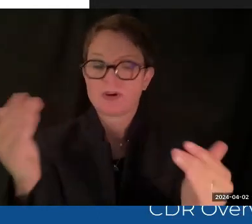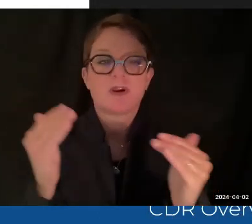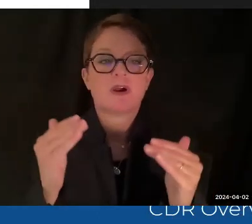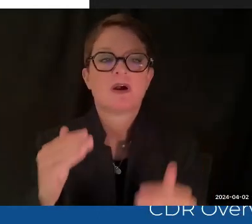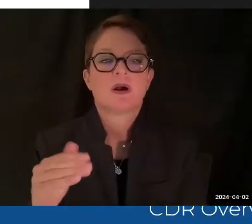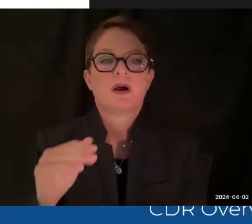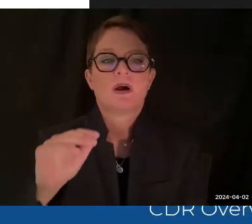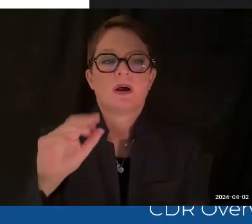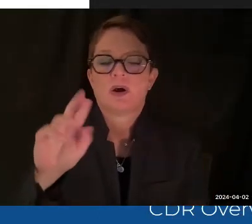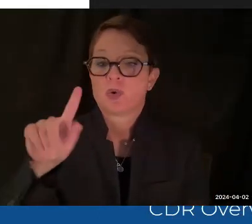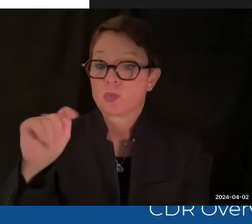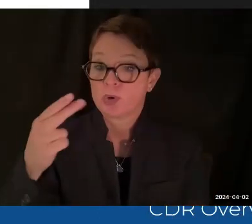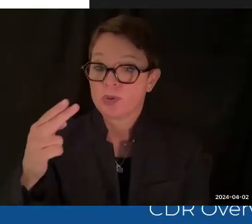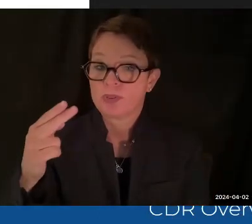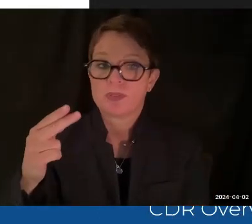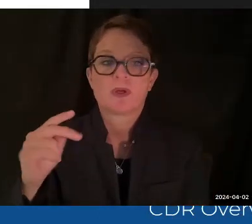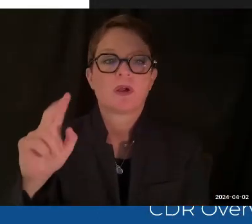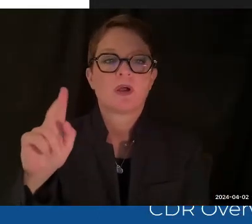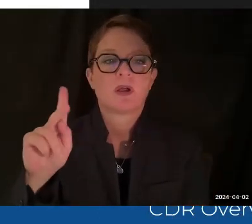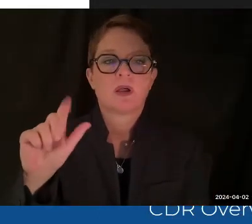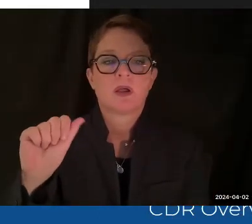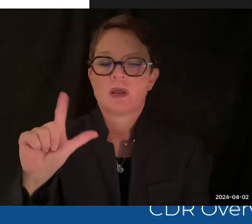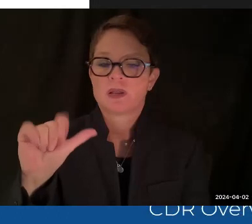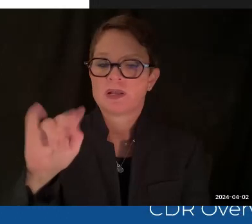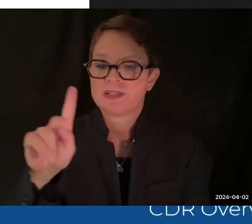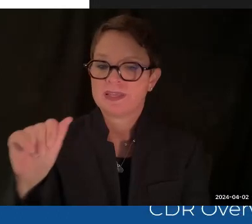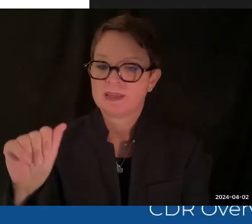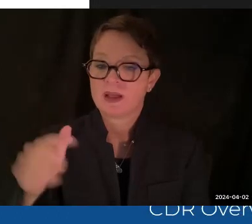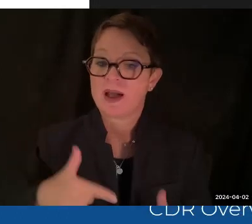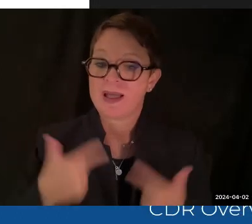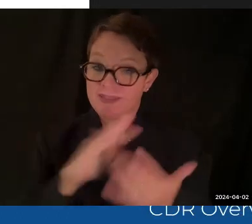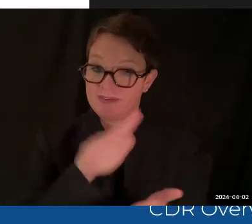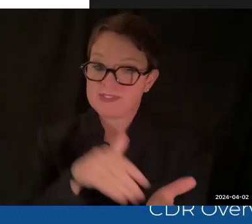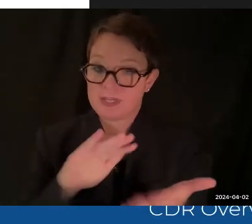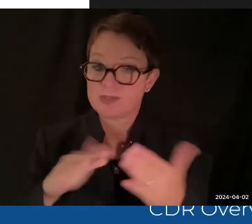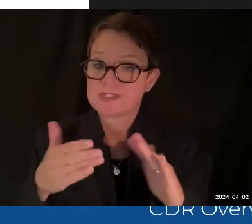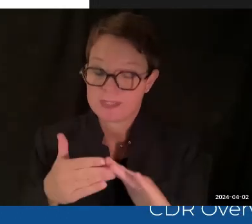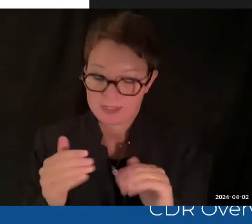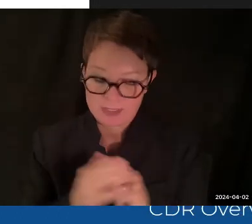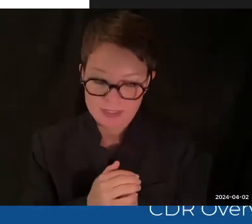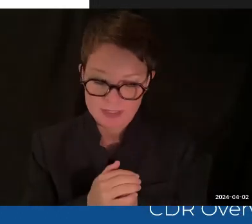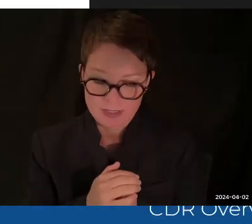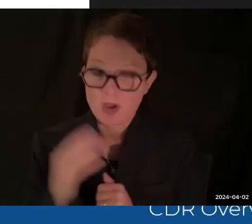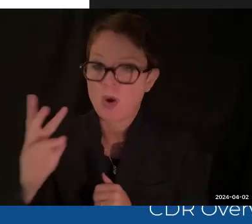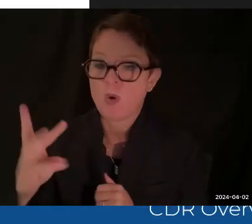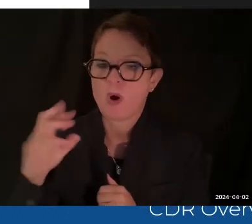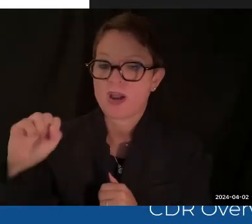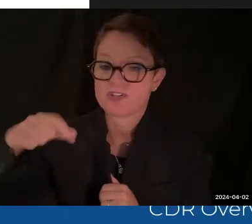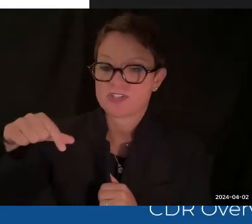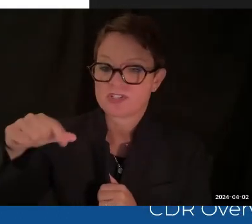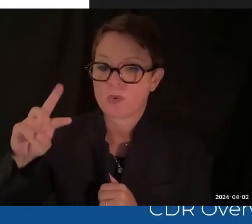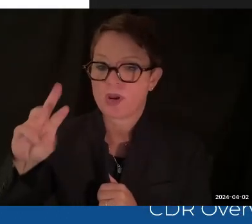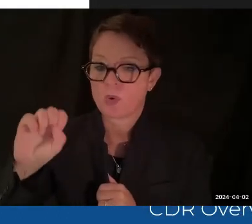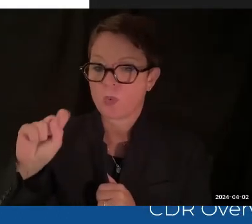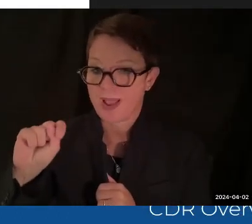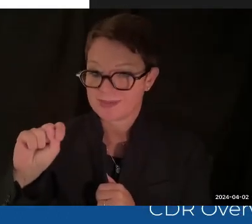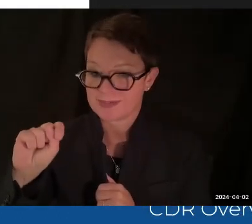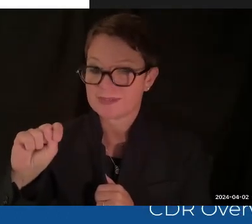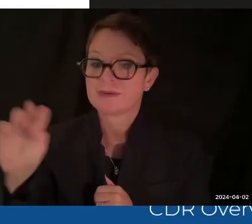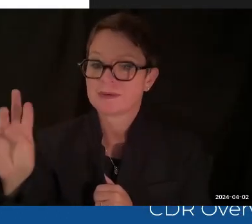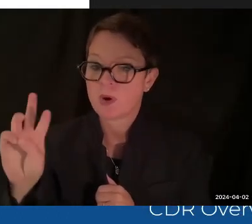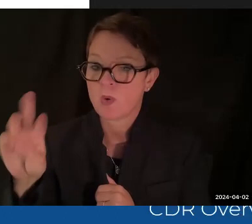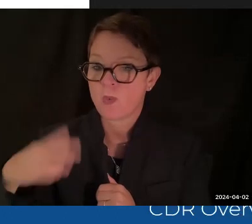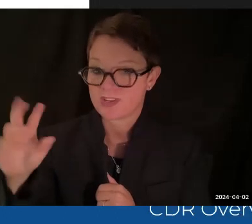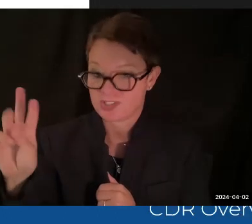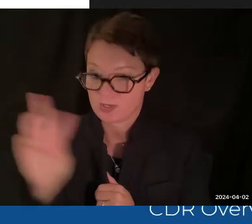Hi, my name is Ruth Kalinka. I'm a Center City resident, Washington Square West, very close to this project, and